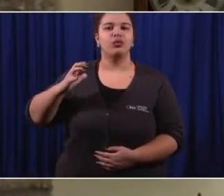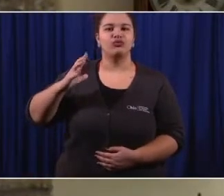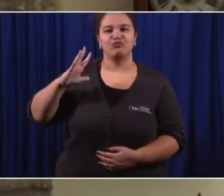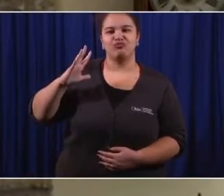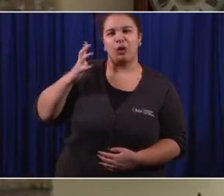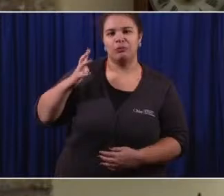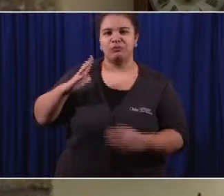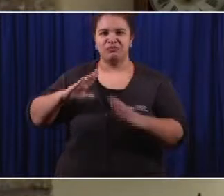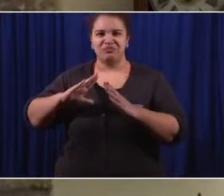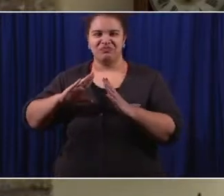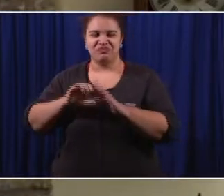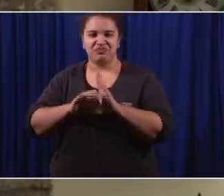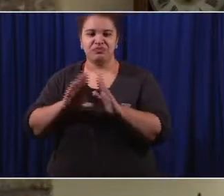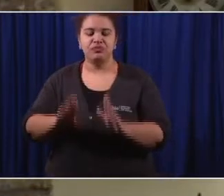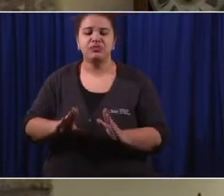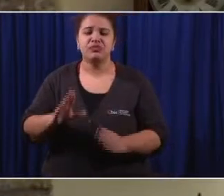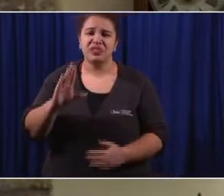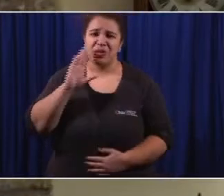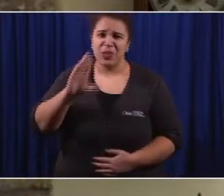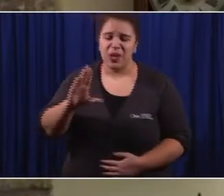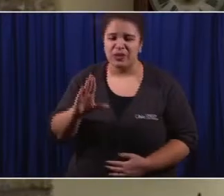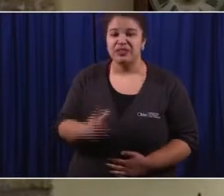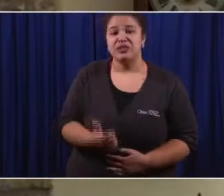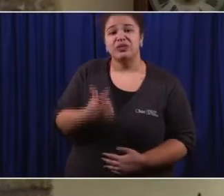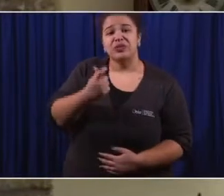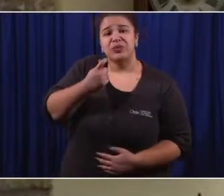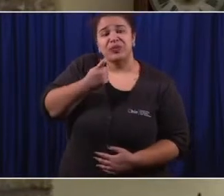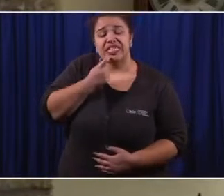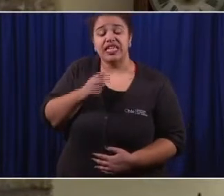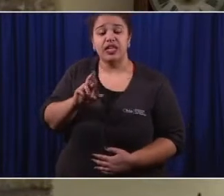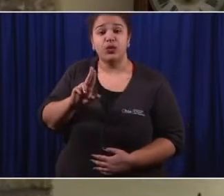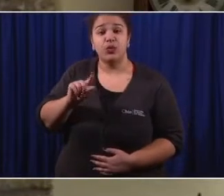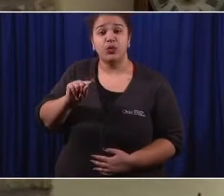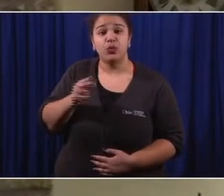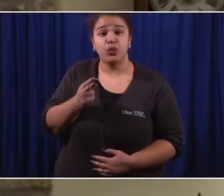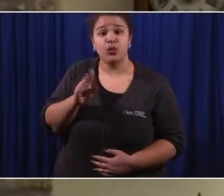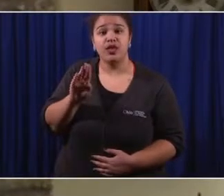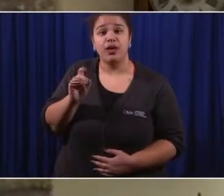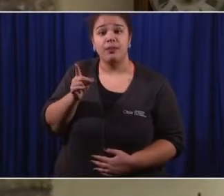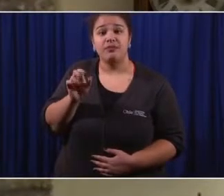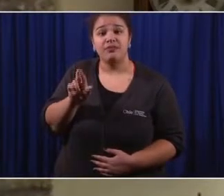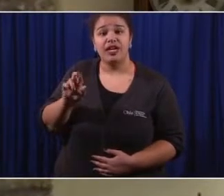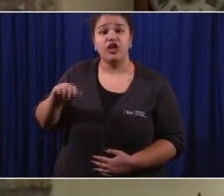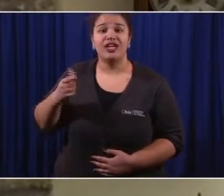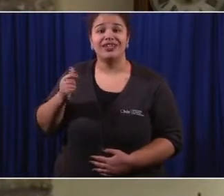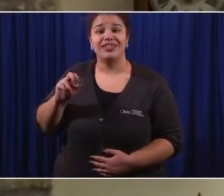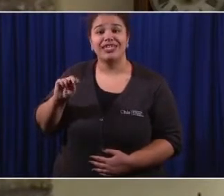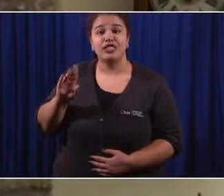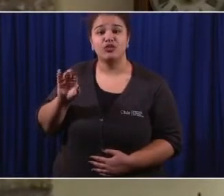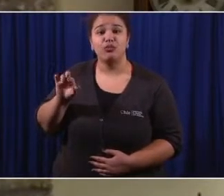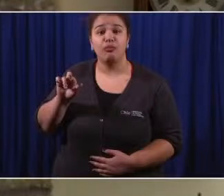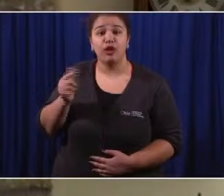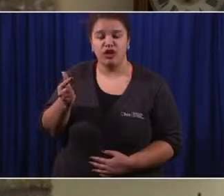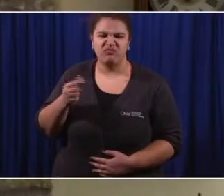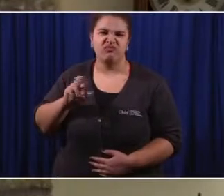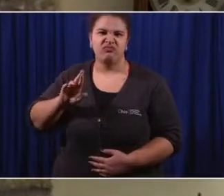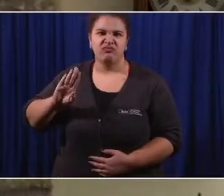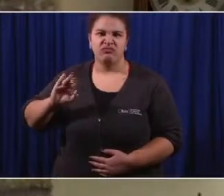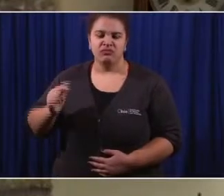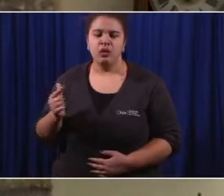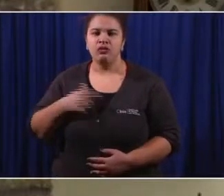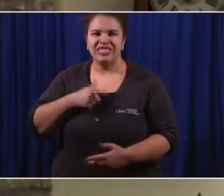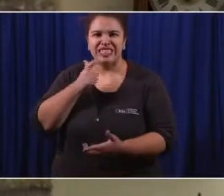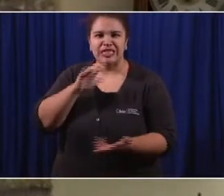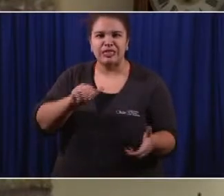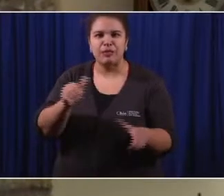of Supreme Court Justice Ruth Bader Ginsburg. Your thoughts on her death and how the U.S. Senate plans to